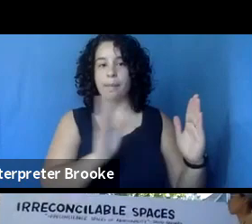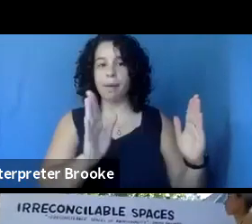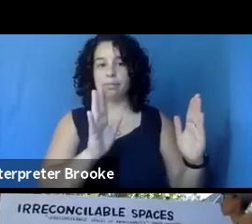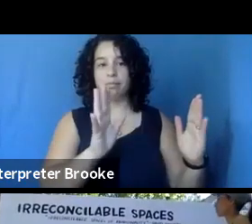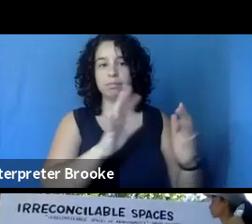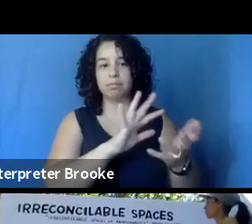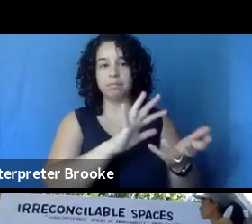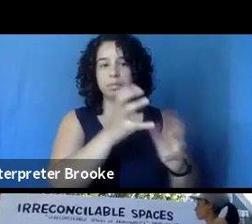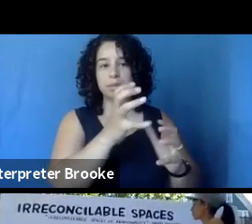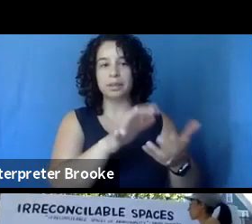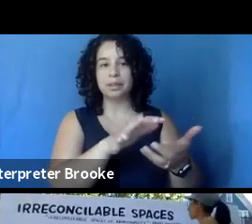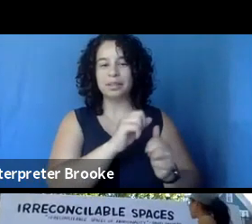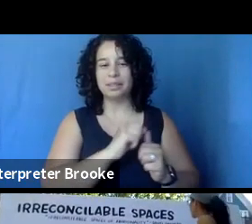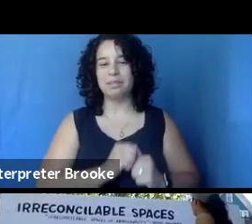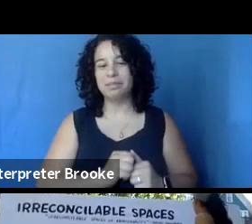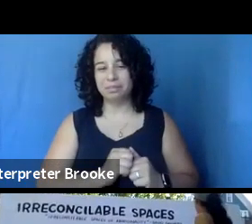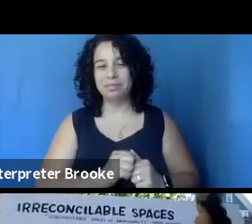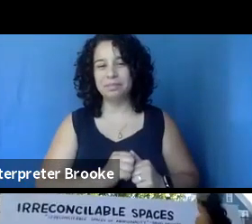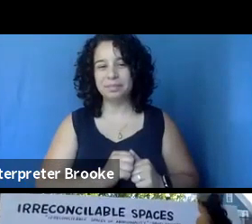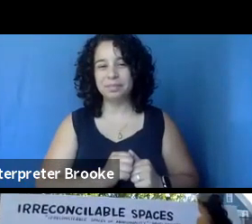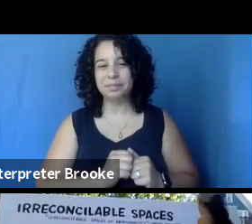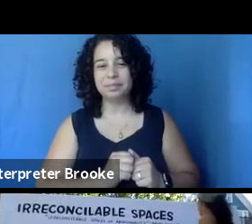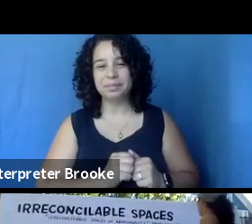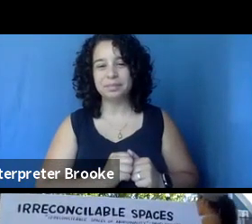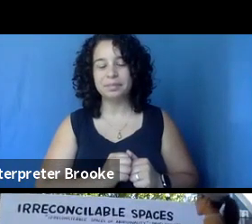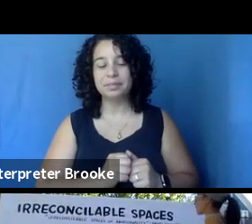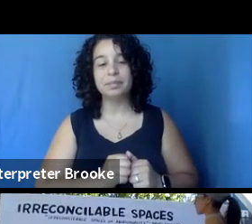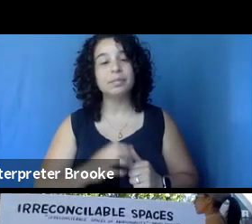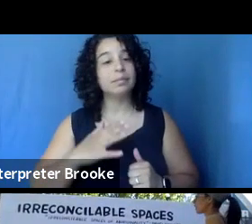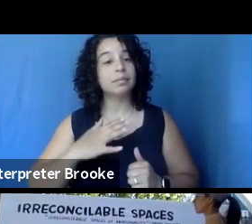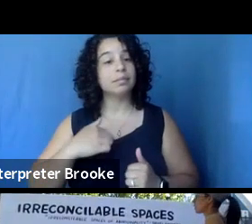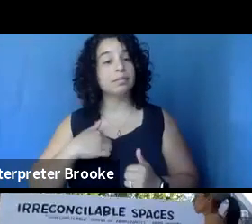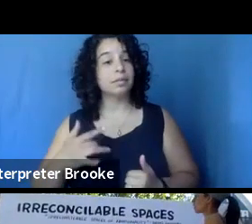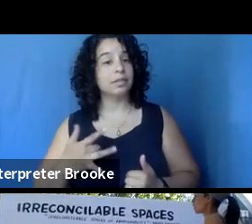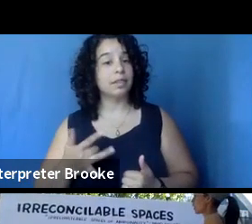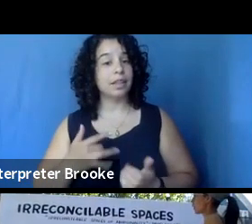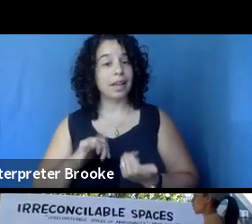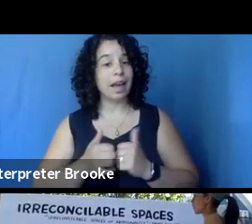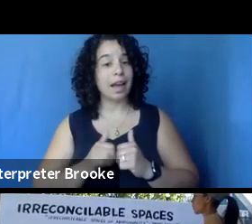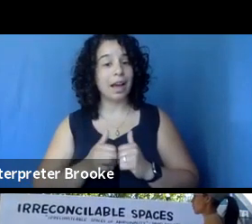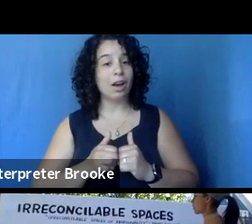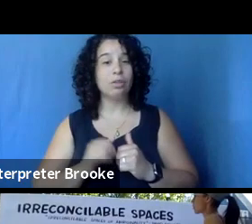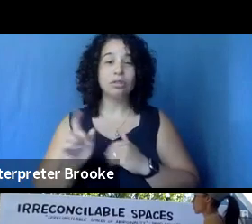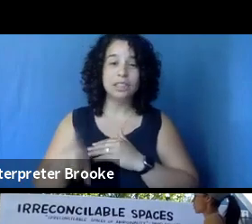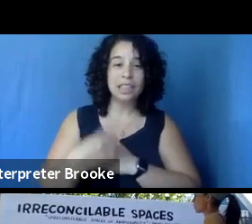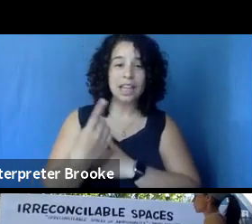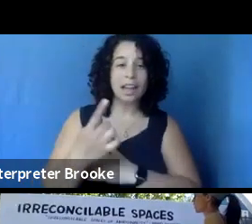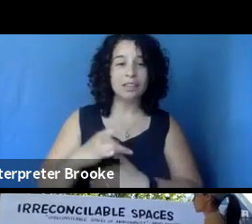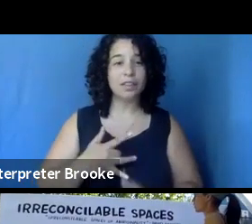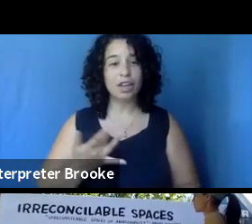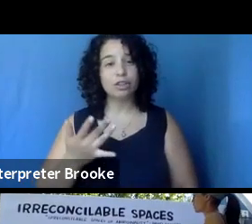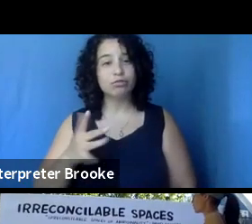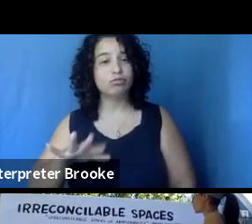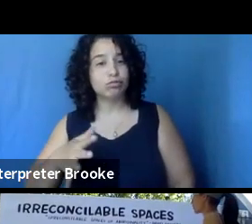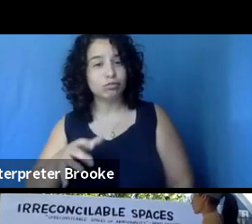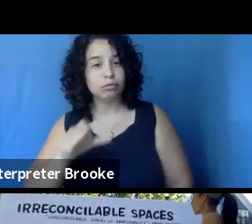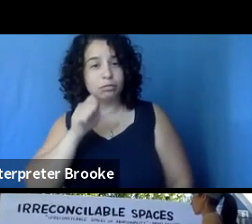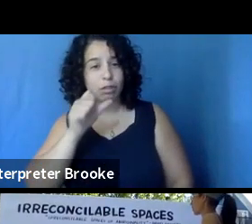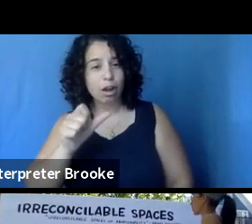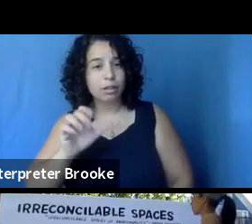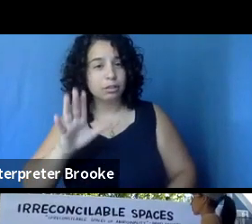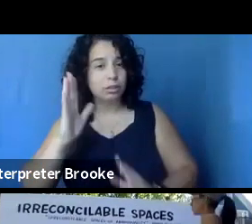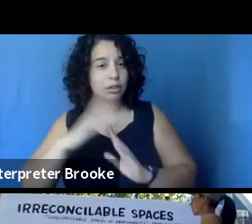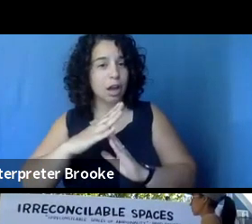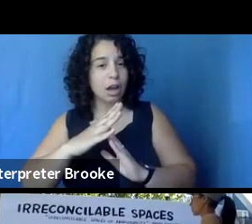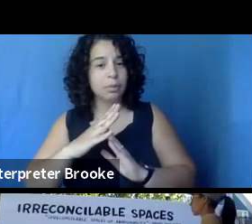How I'm doing, I'm not feeling the greatest today, but that's